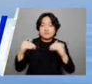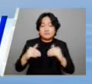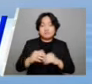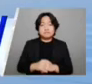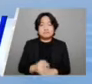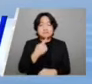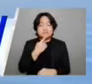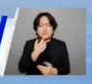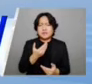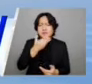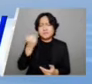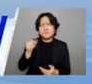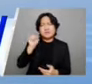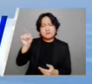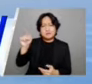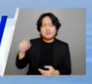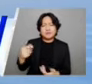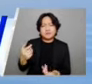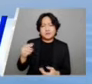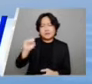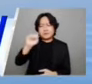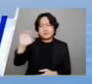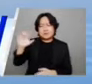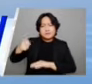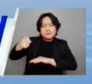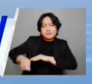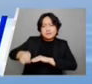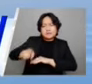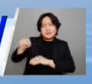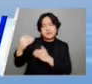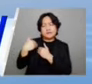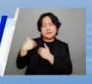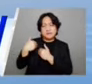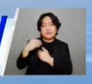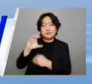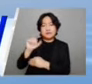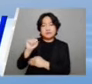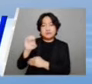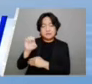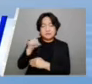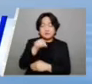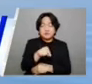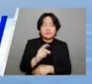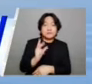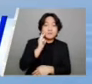Pilipinas ang hawak sa kaso ni Duterte. Well, I have always been